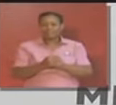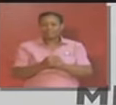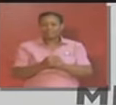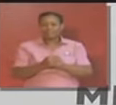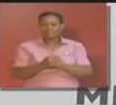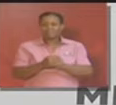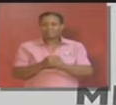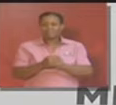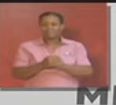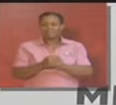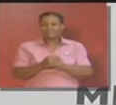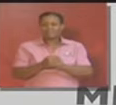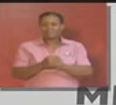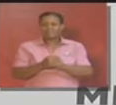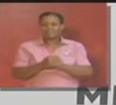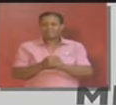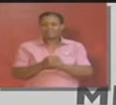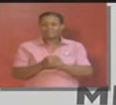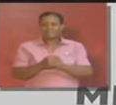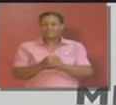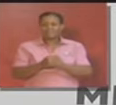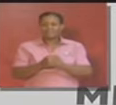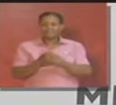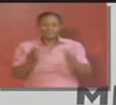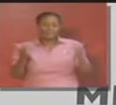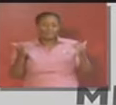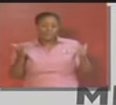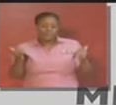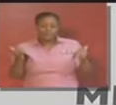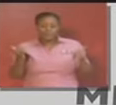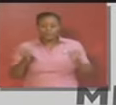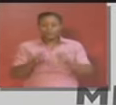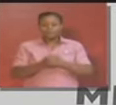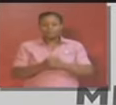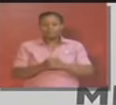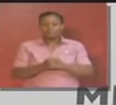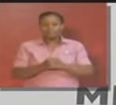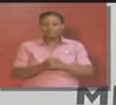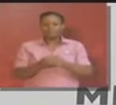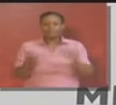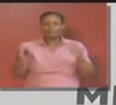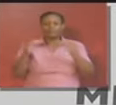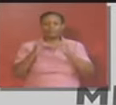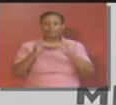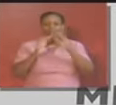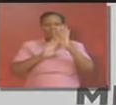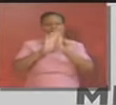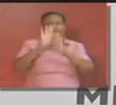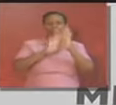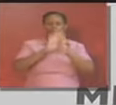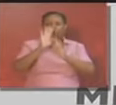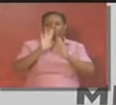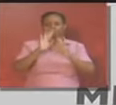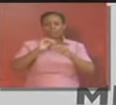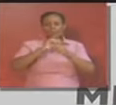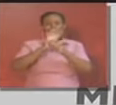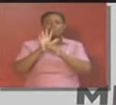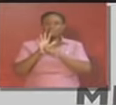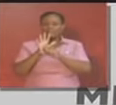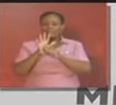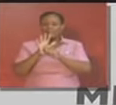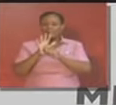the developments of COVID-19 that are happening in County Caroni. And Dr. St. Bernard is